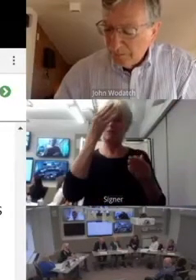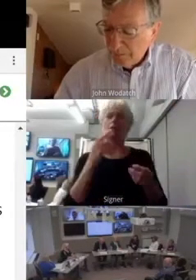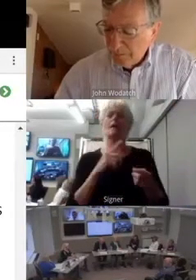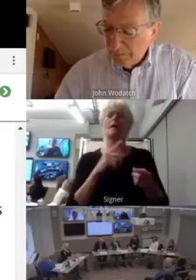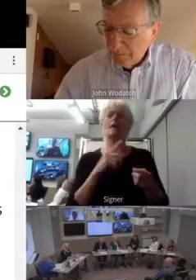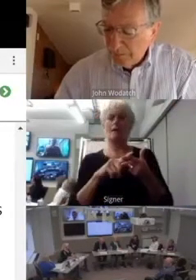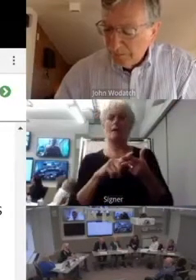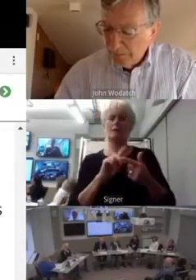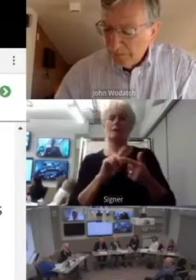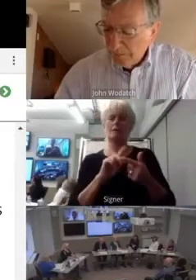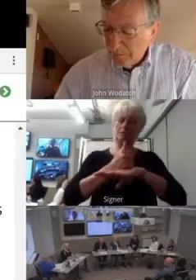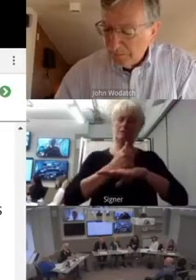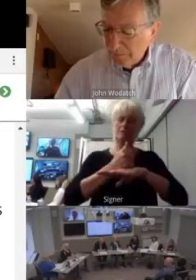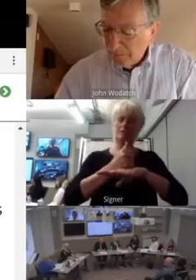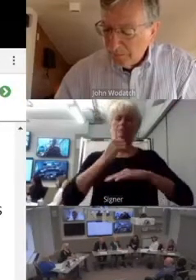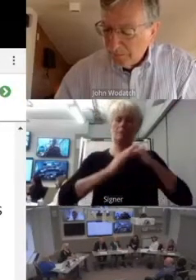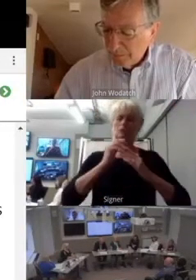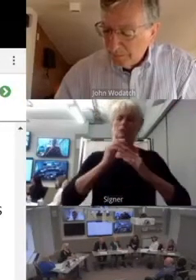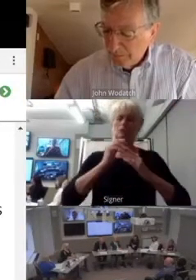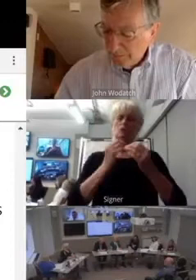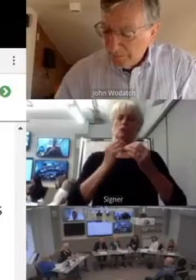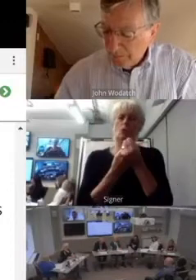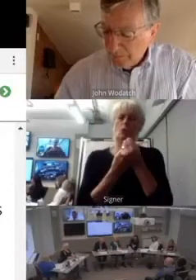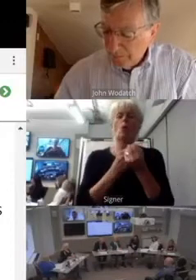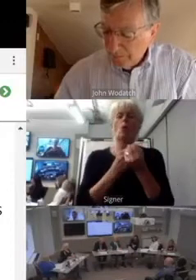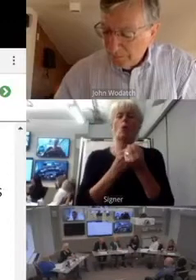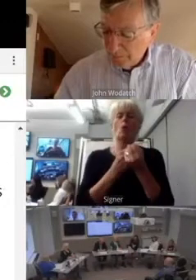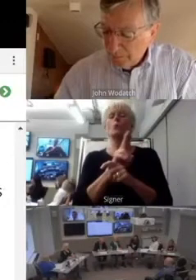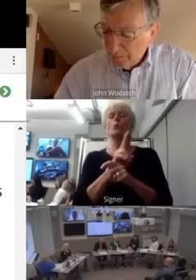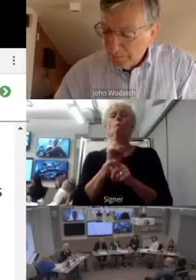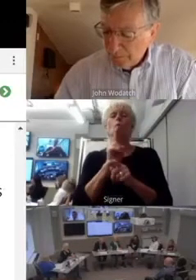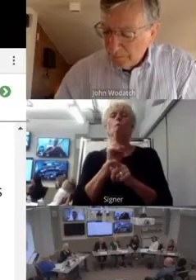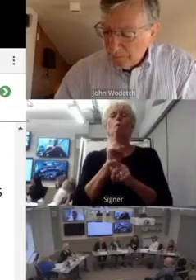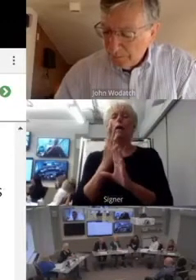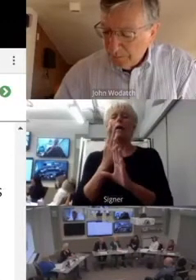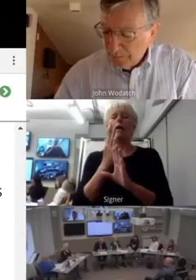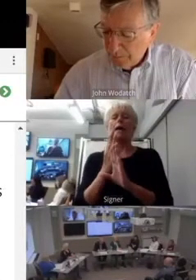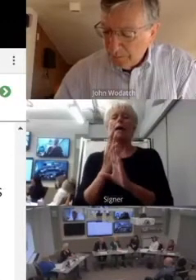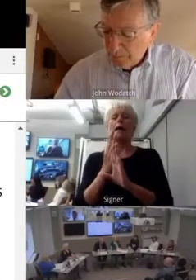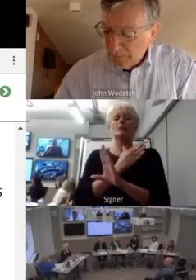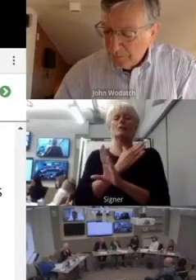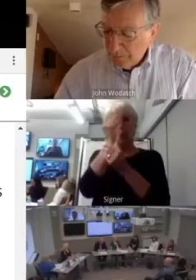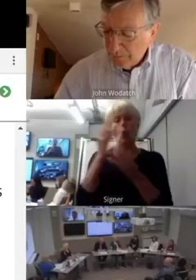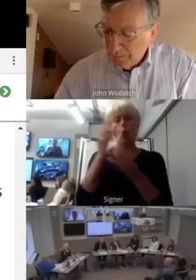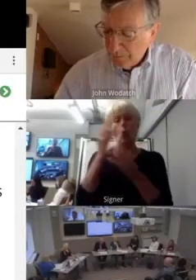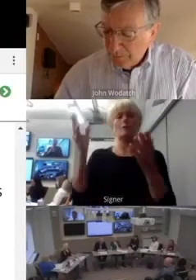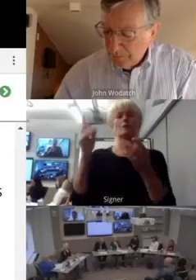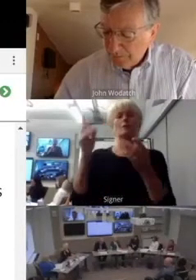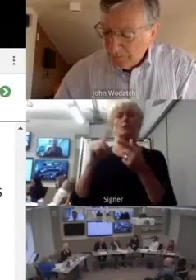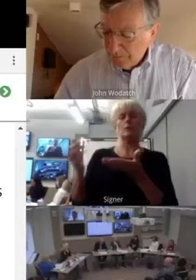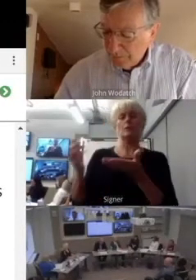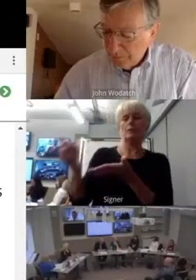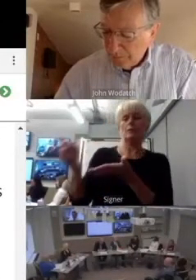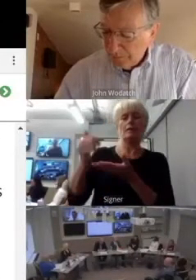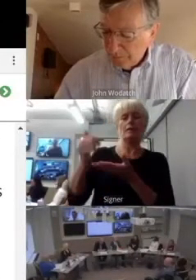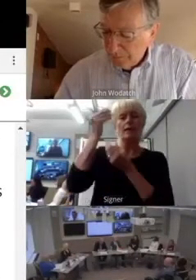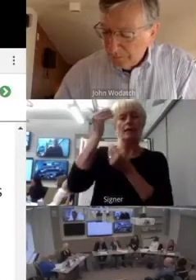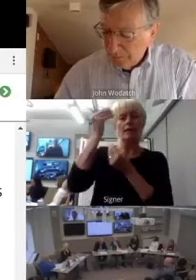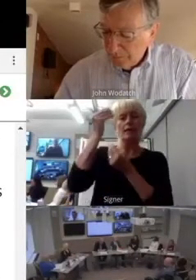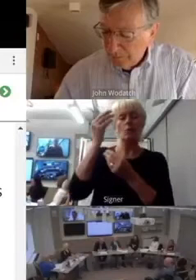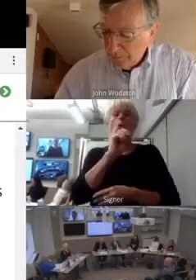use an advance notice of proposed rulemaking to get information, or we might hold some information meetings to gather